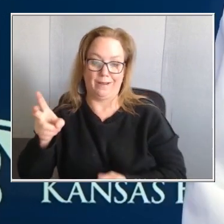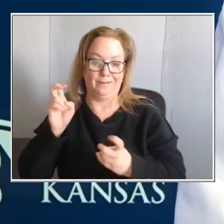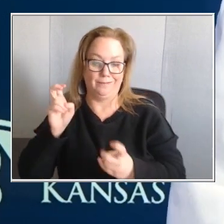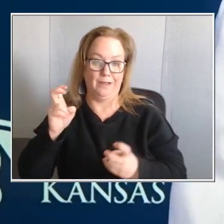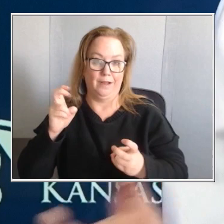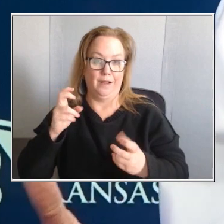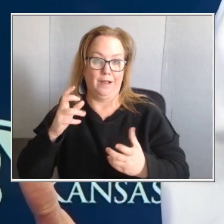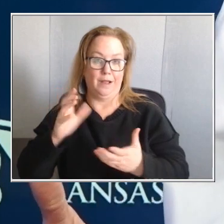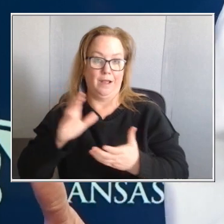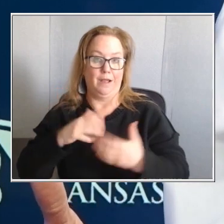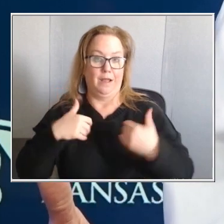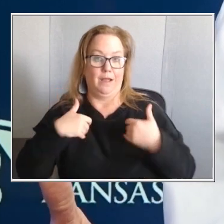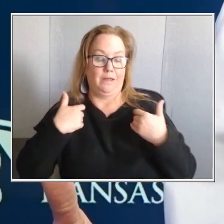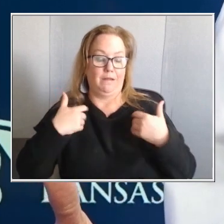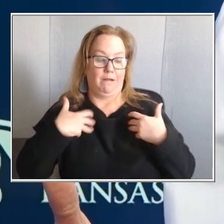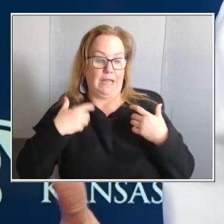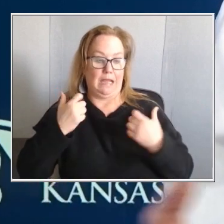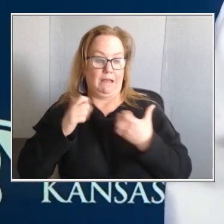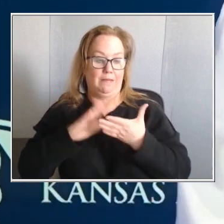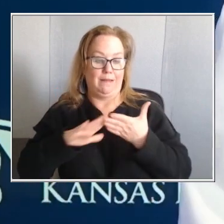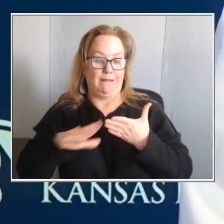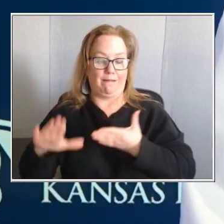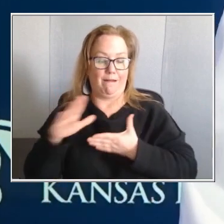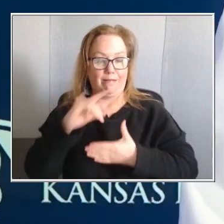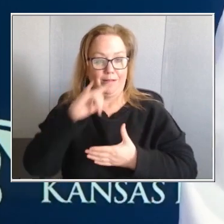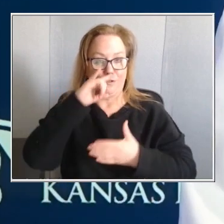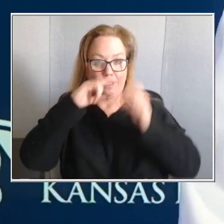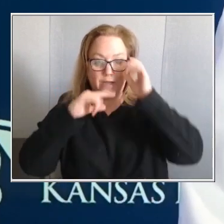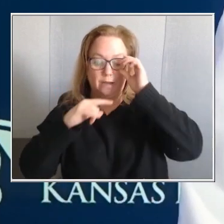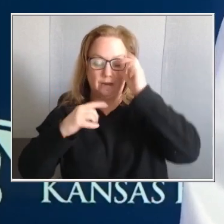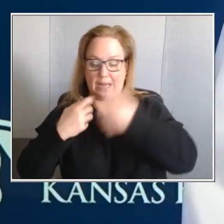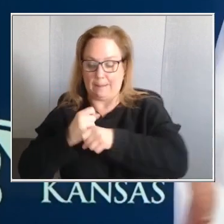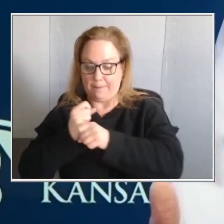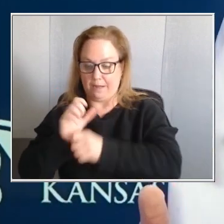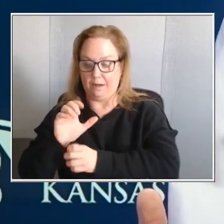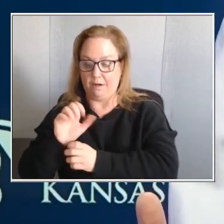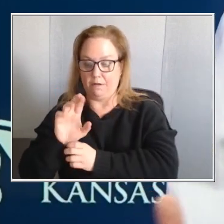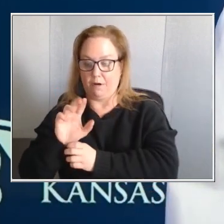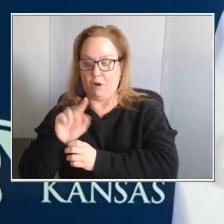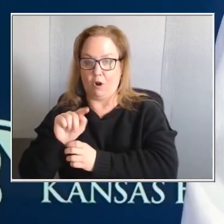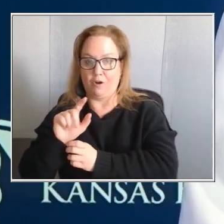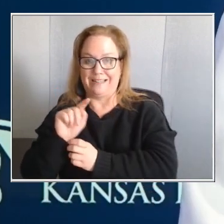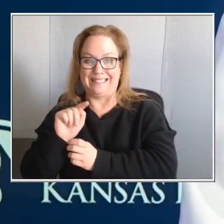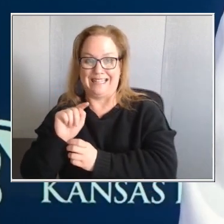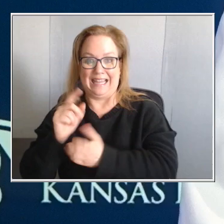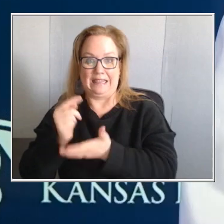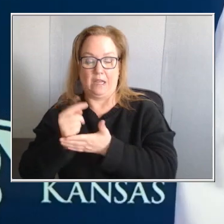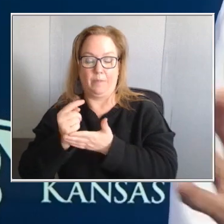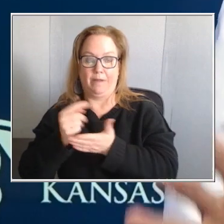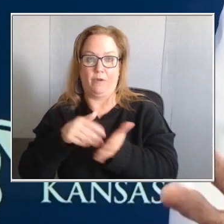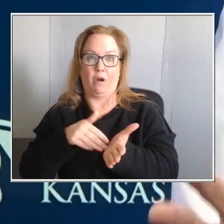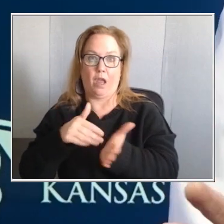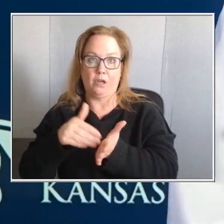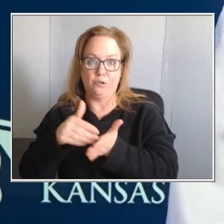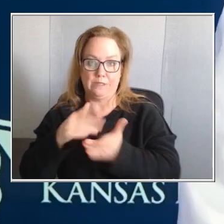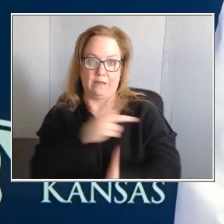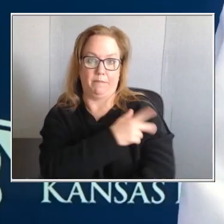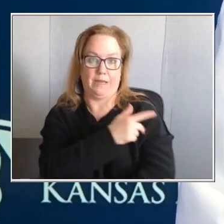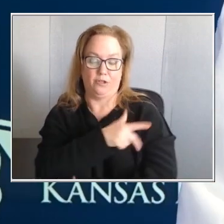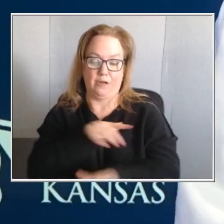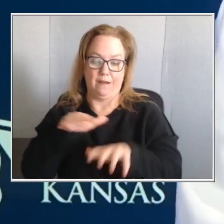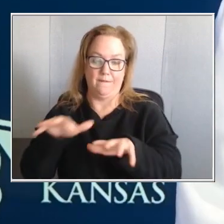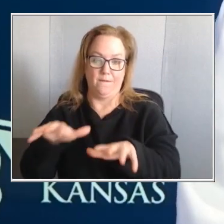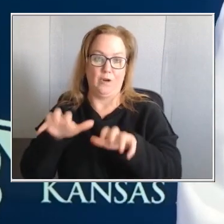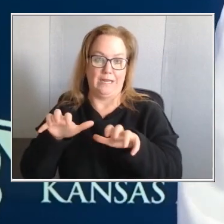kid and make enough CAR T therapy for hundreds of patients, potentially, freeze it down